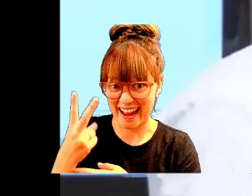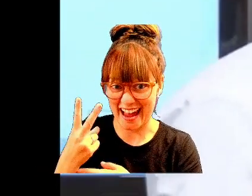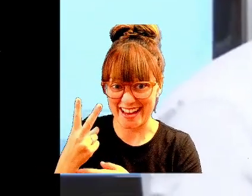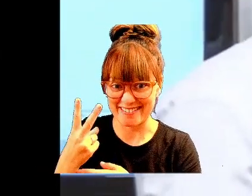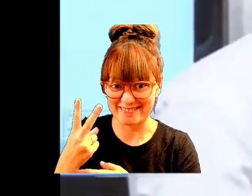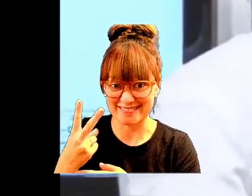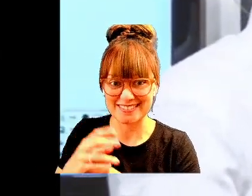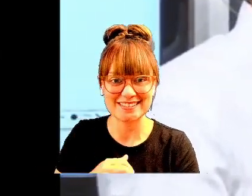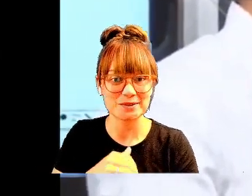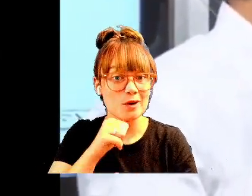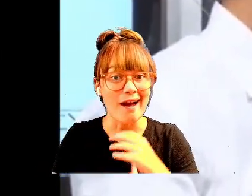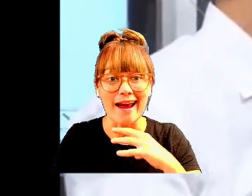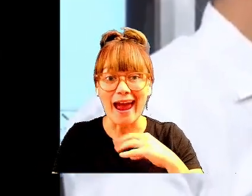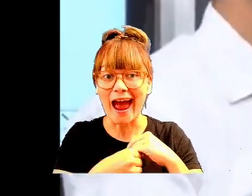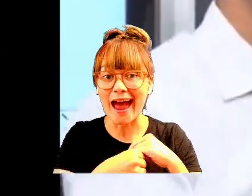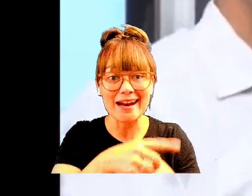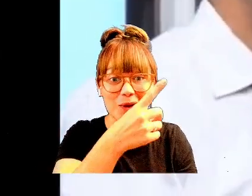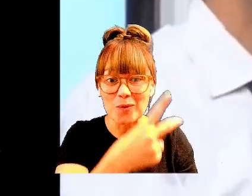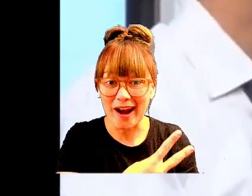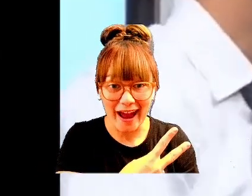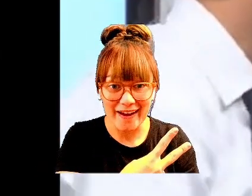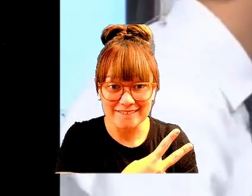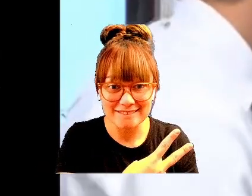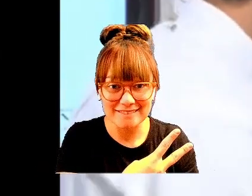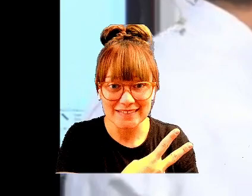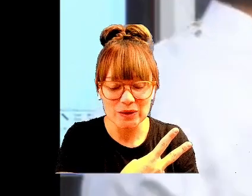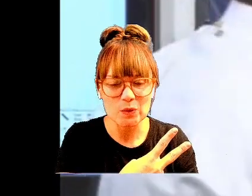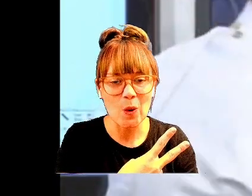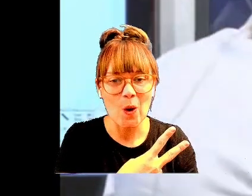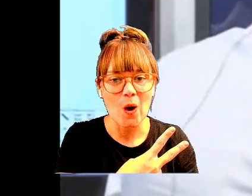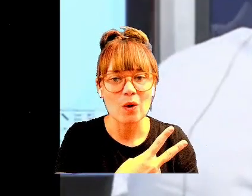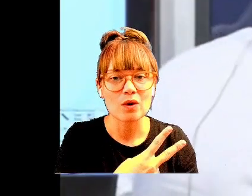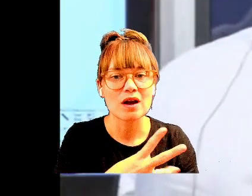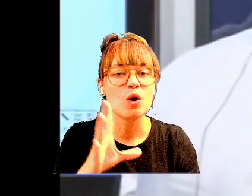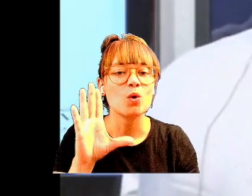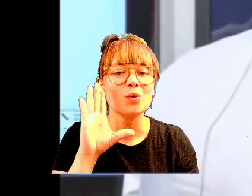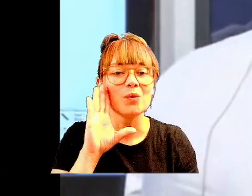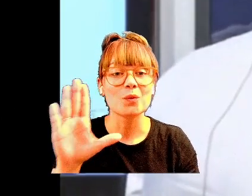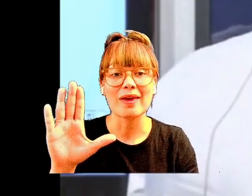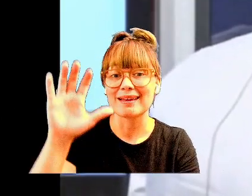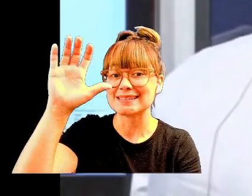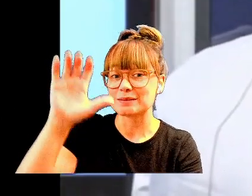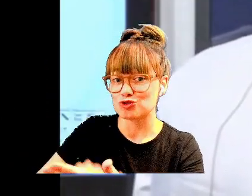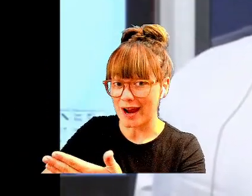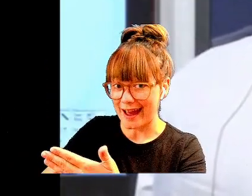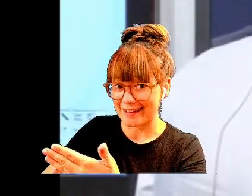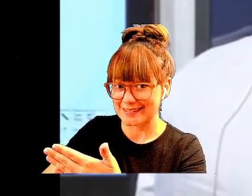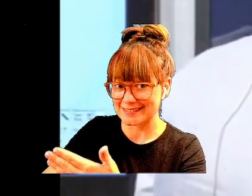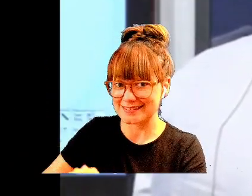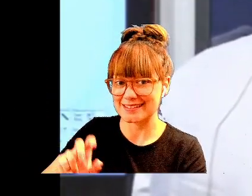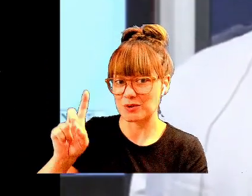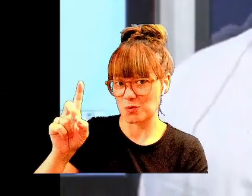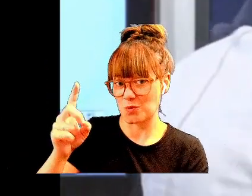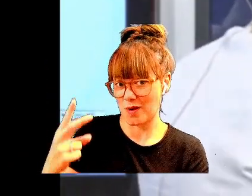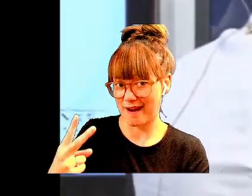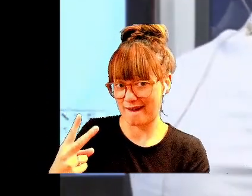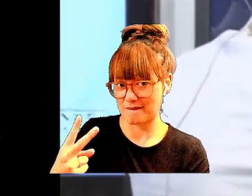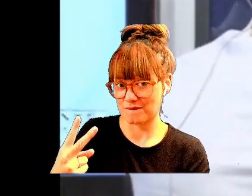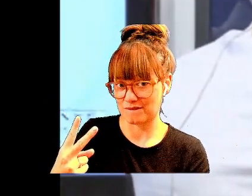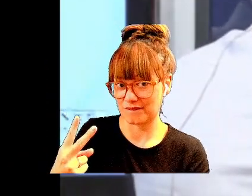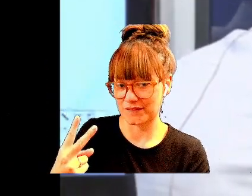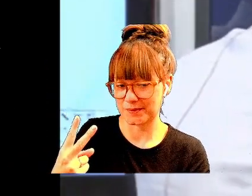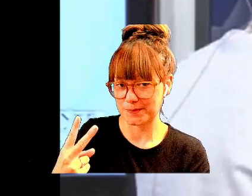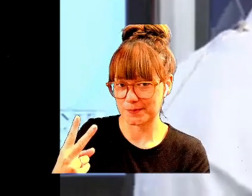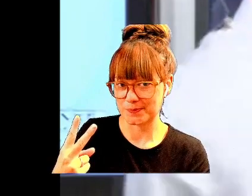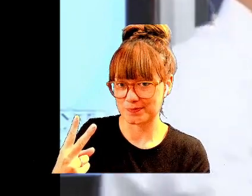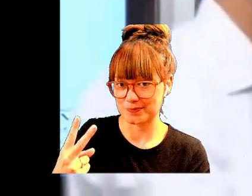1/2 as a growth rate, we're going to subtract 1/2